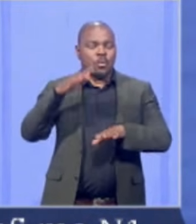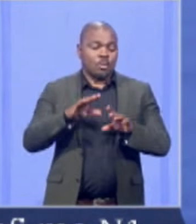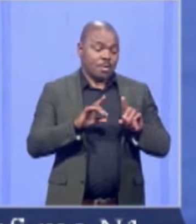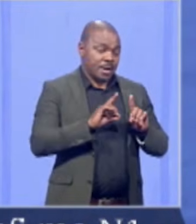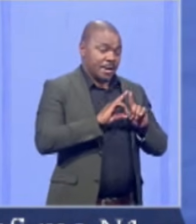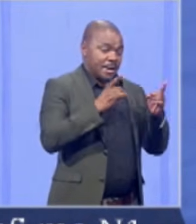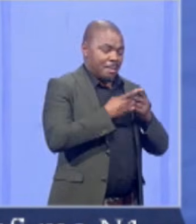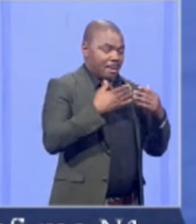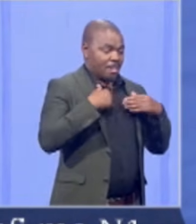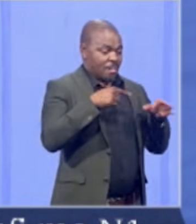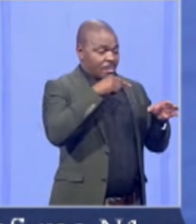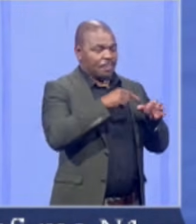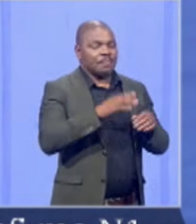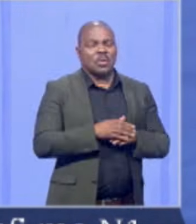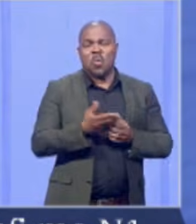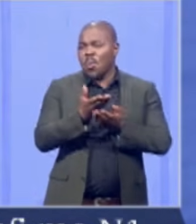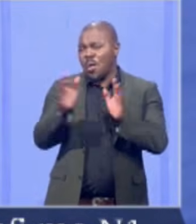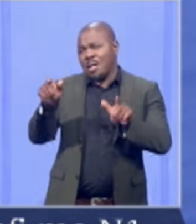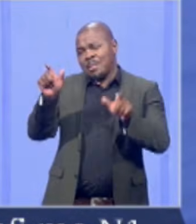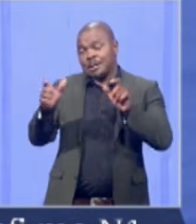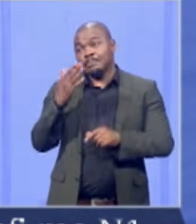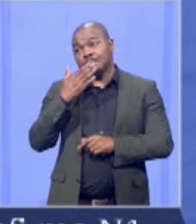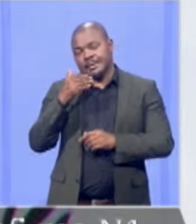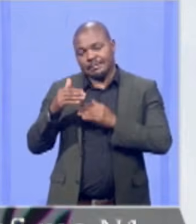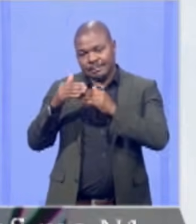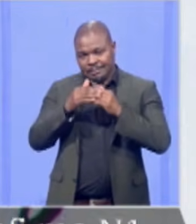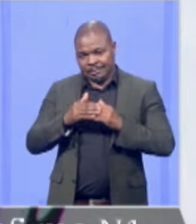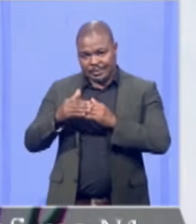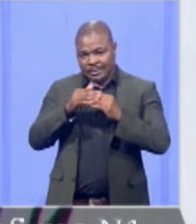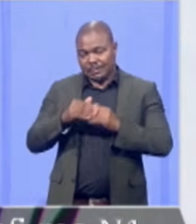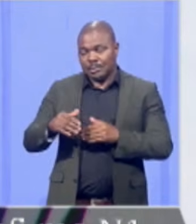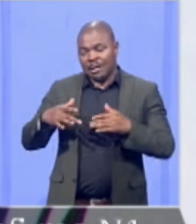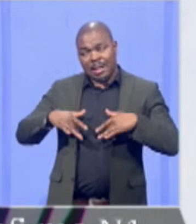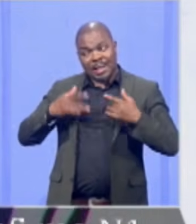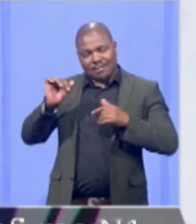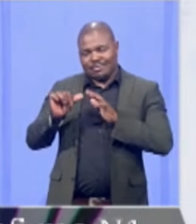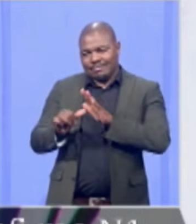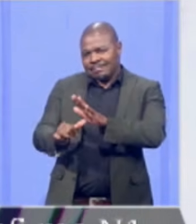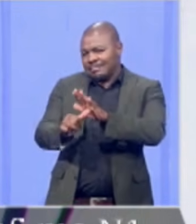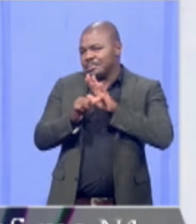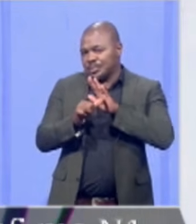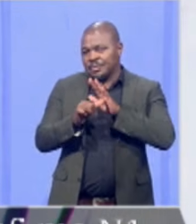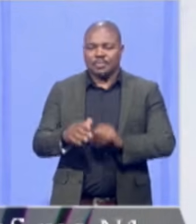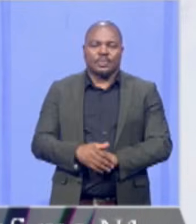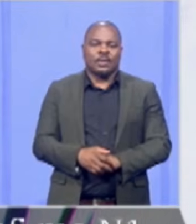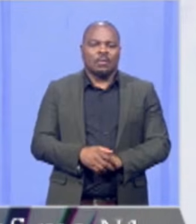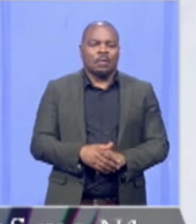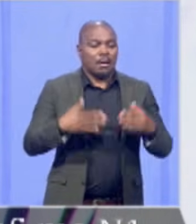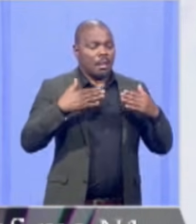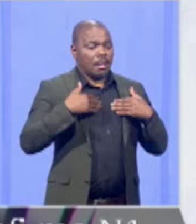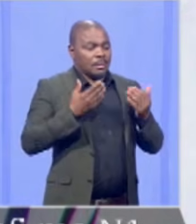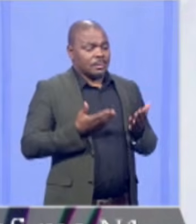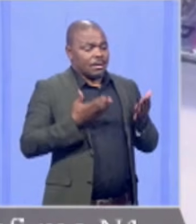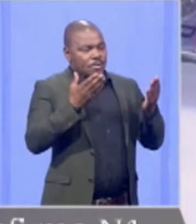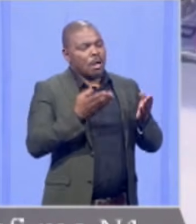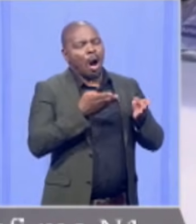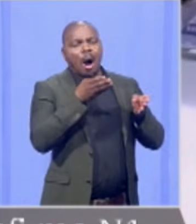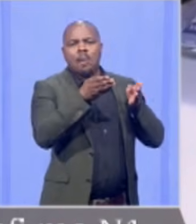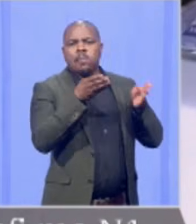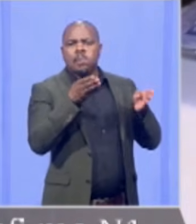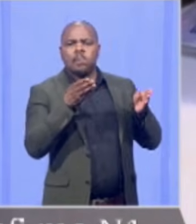bophelo le ipileditse ho bohle ho hopola hore bophelo ba bona bo tla pele. Ditshebeletso tsa bophelo di a